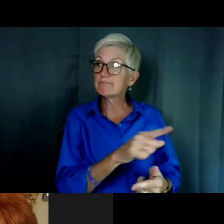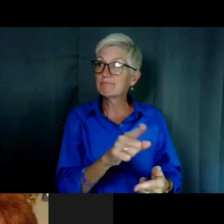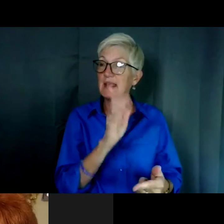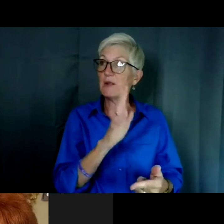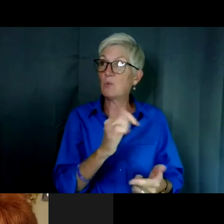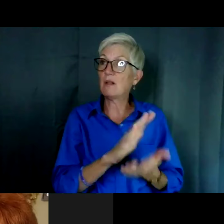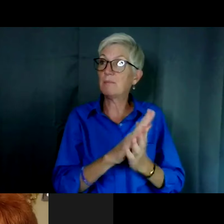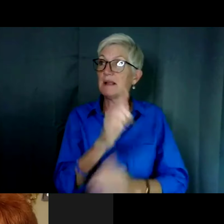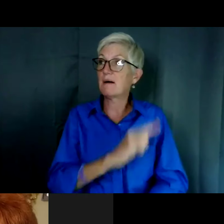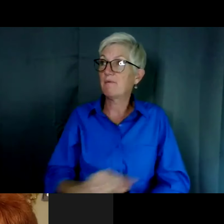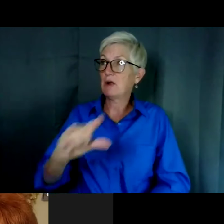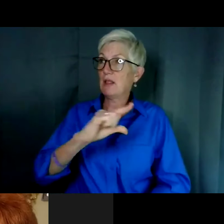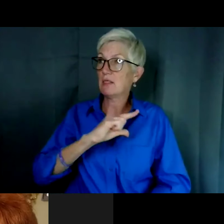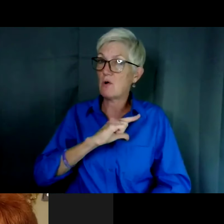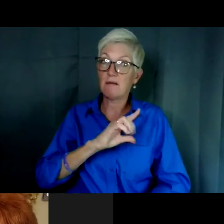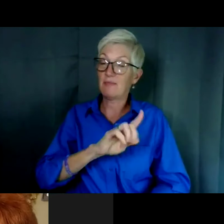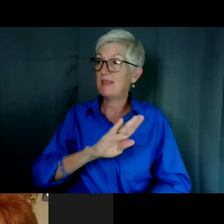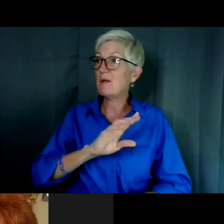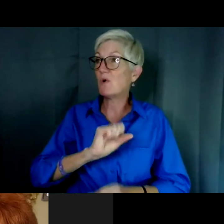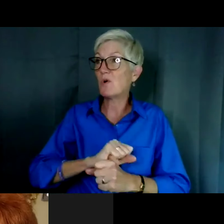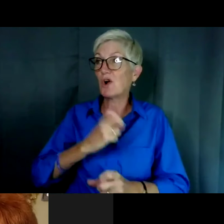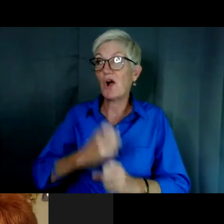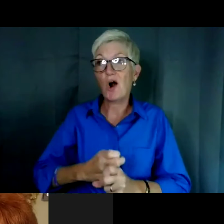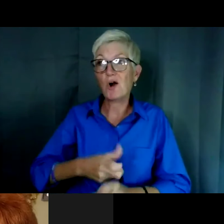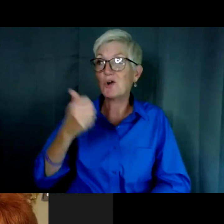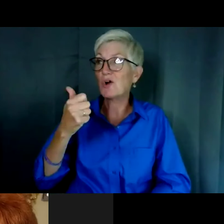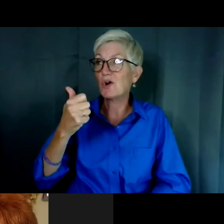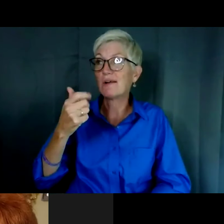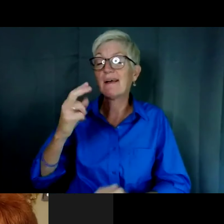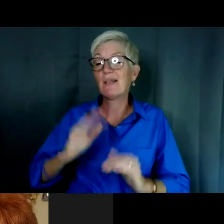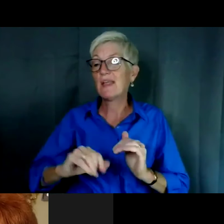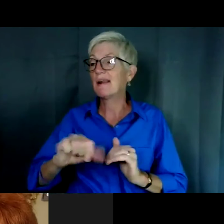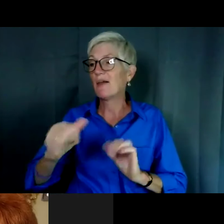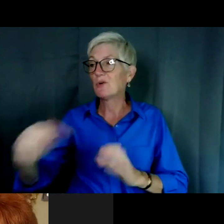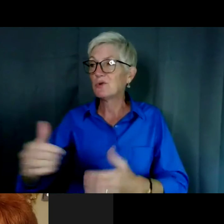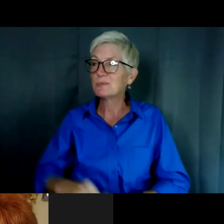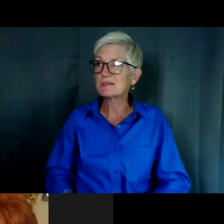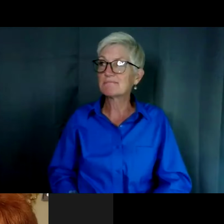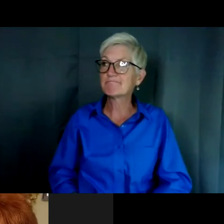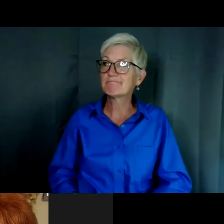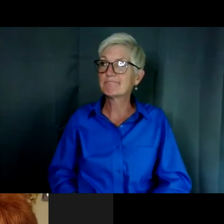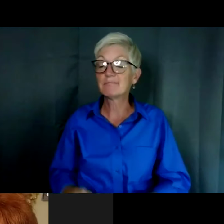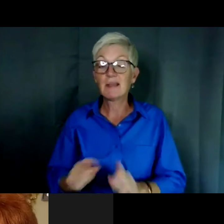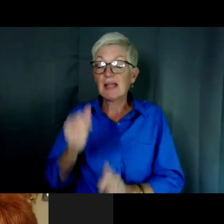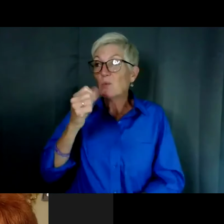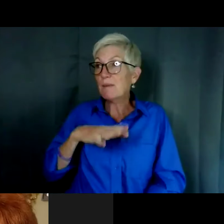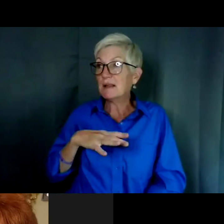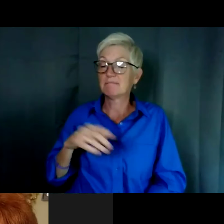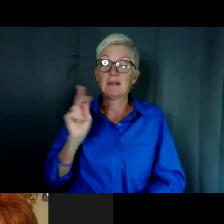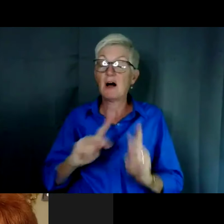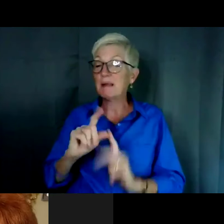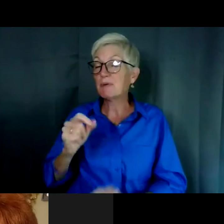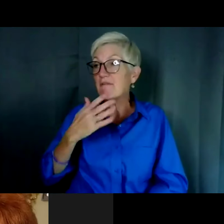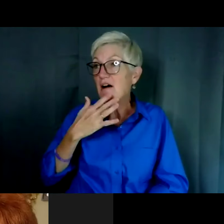loyal. They're going to work harder than other groups. Just like women or people of color had to do in